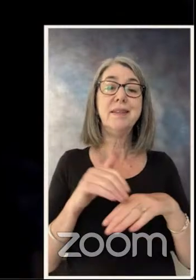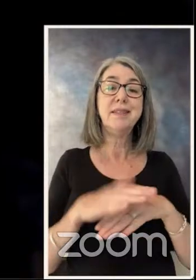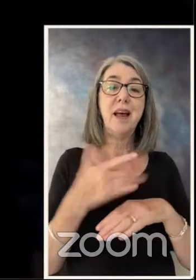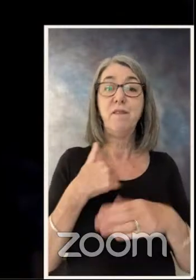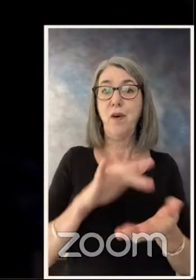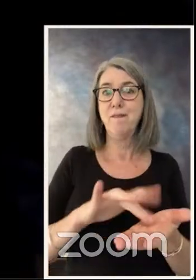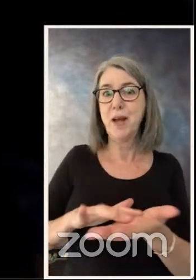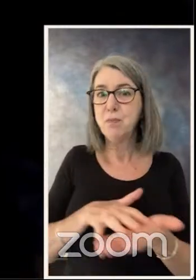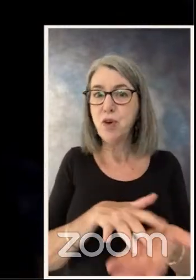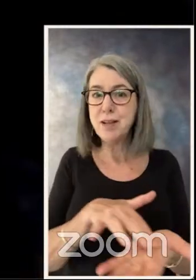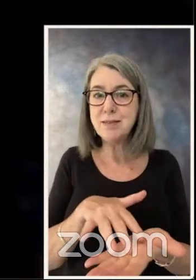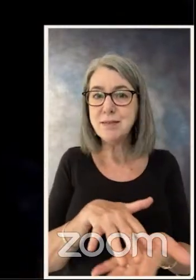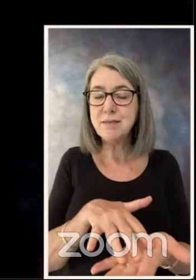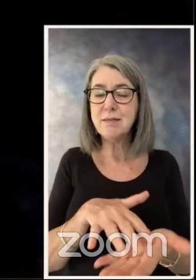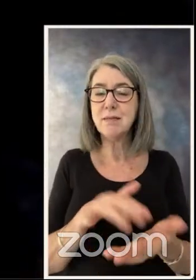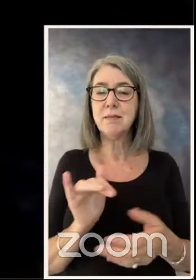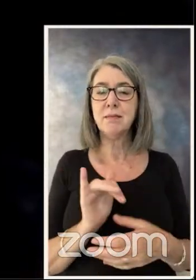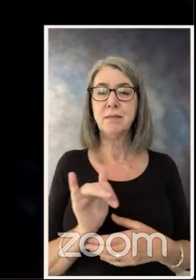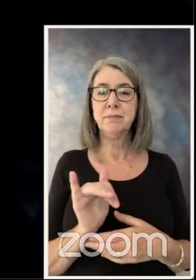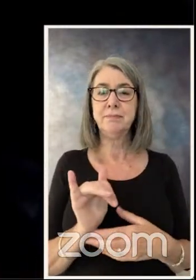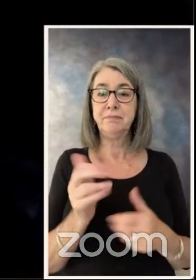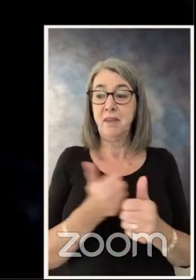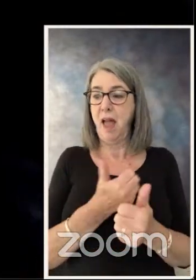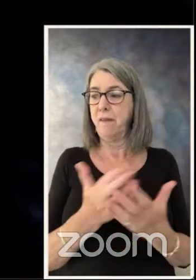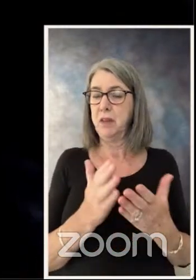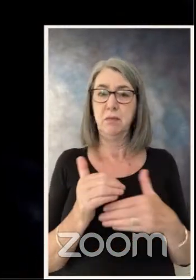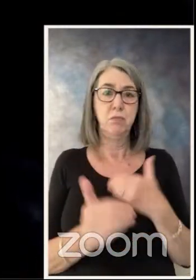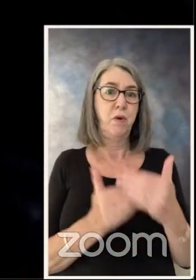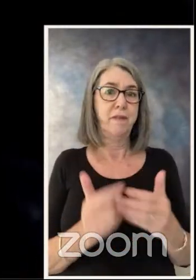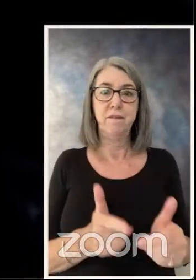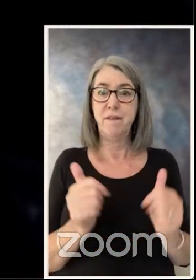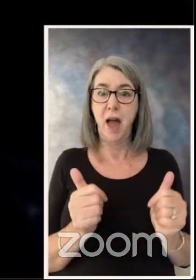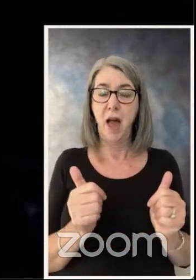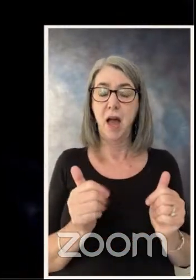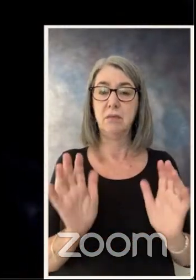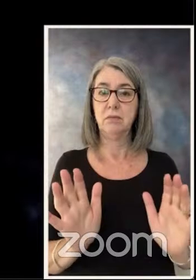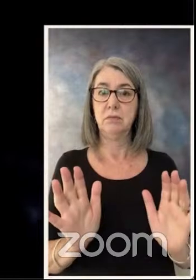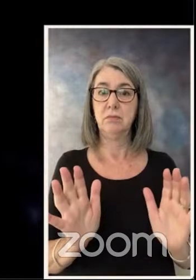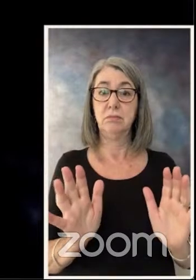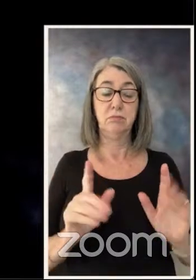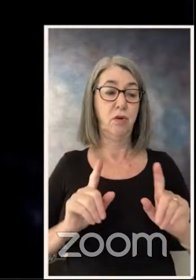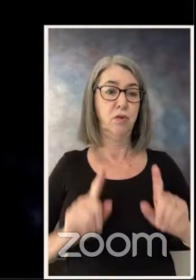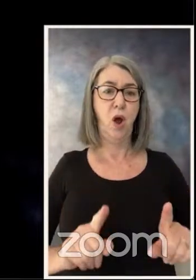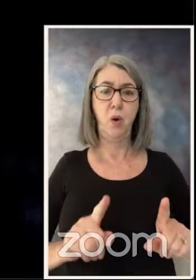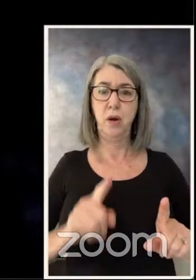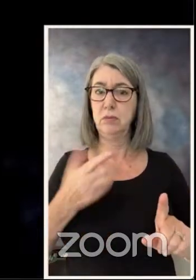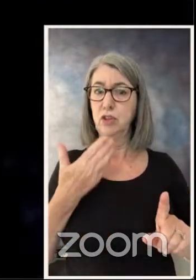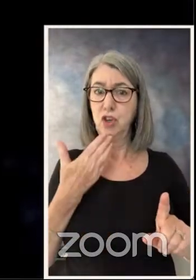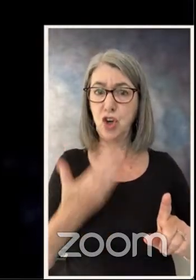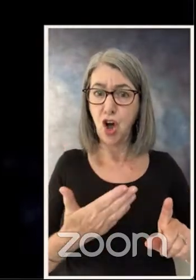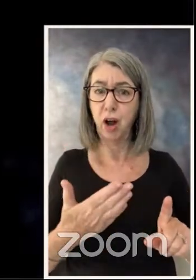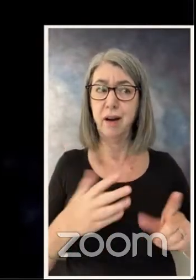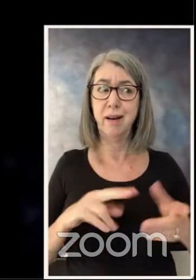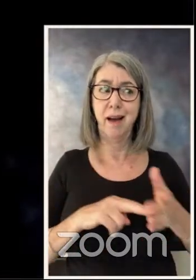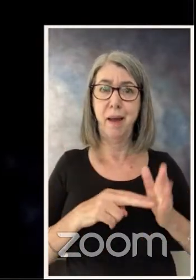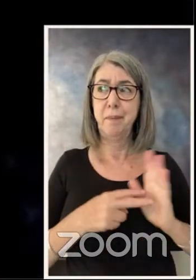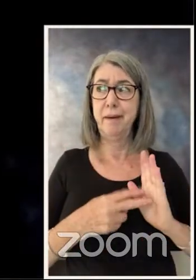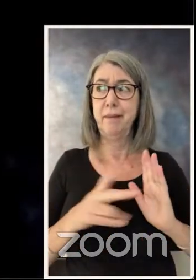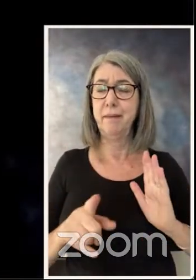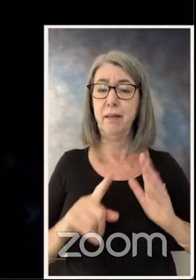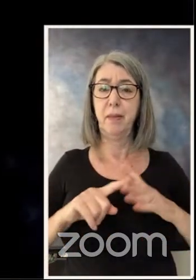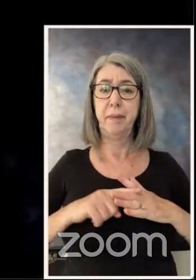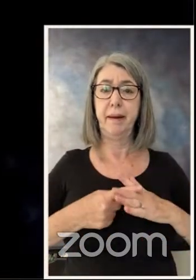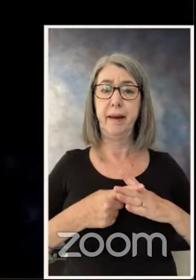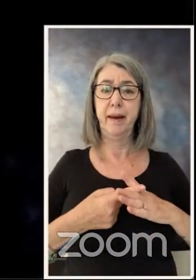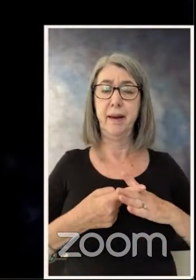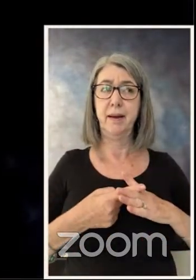fingerprints. So, like, everything was just moving fast, and it was going good. At